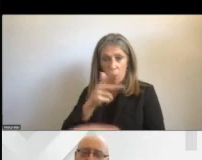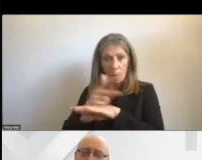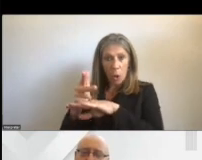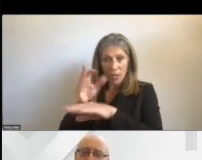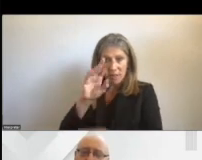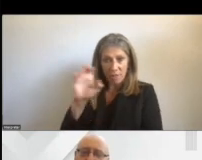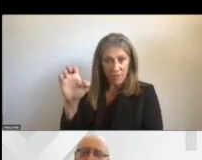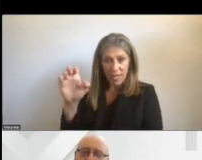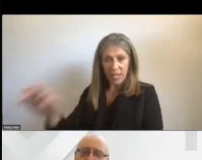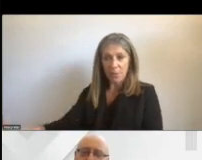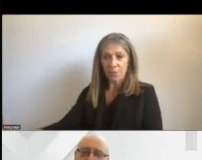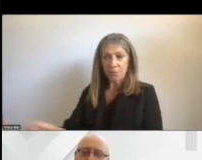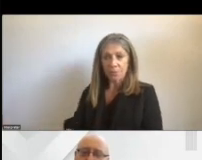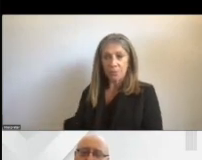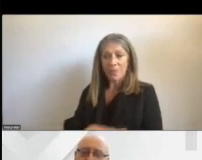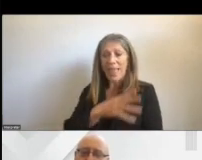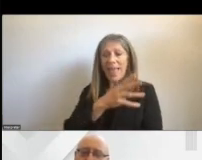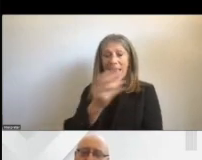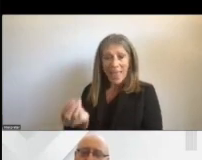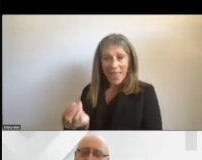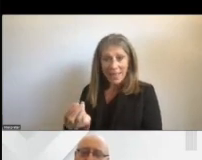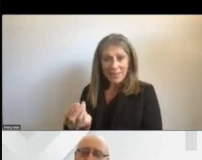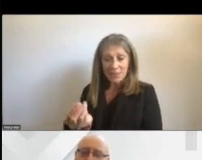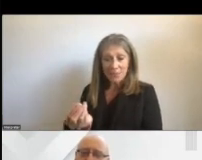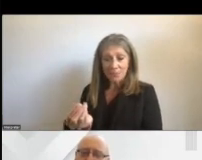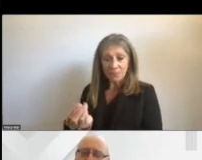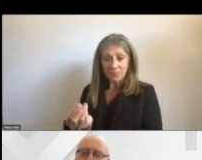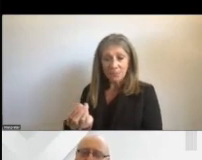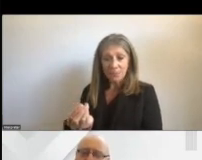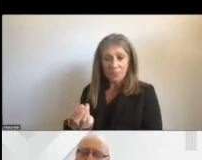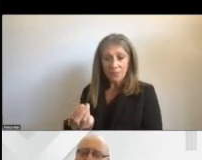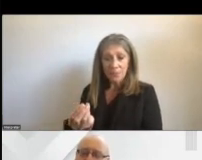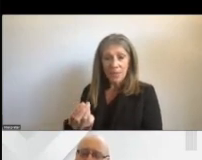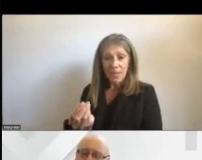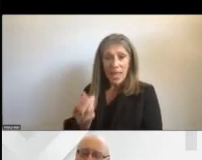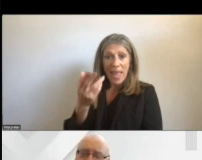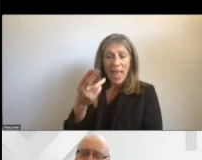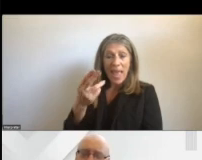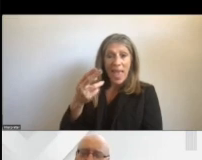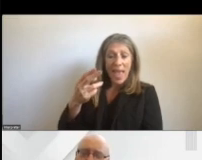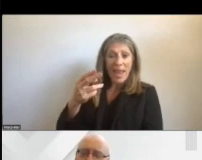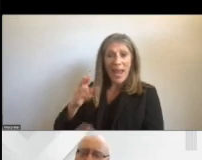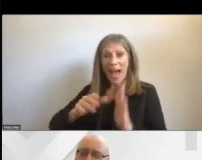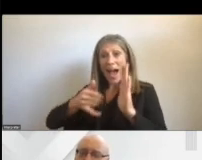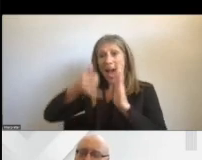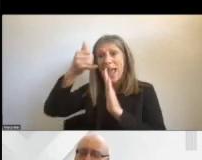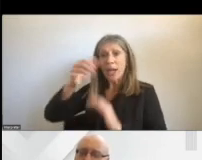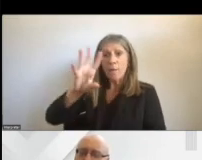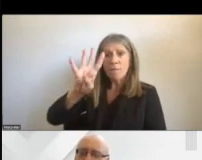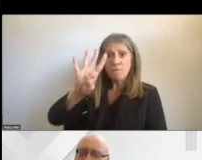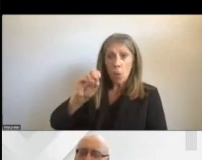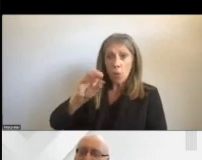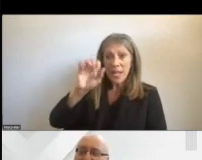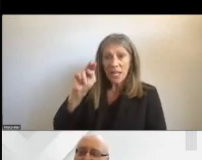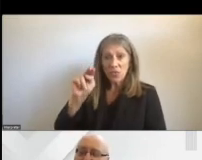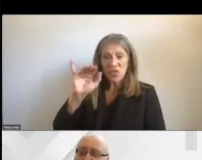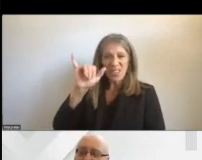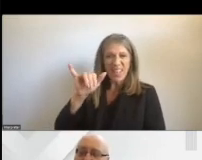Okay. Now, if we move on to and this graphic kind of shows you what we're talking about. We go on to the next